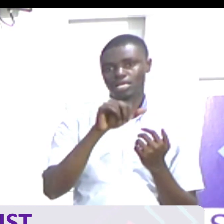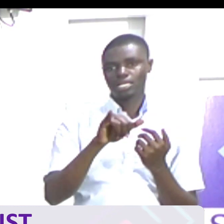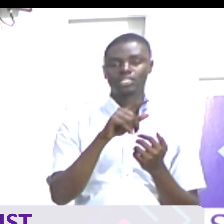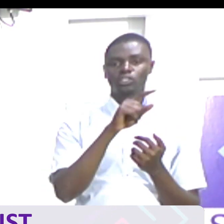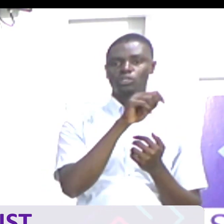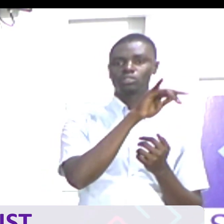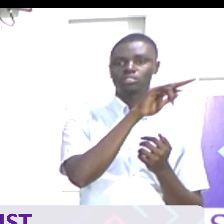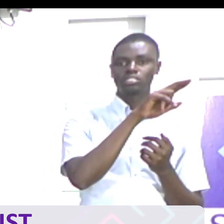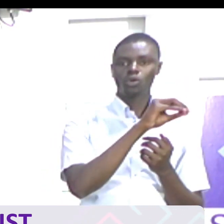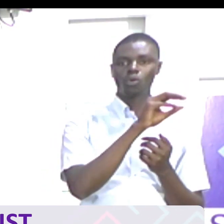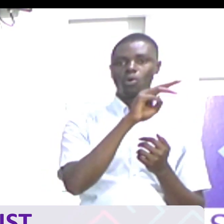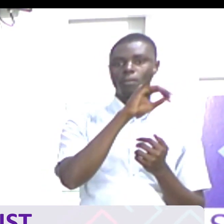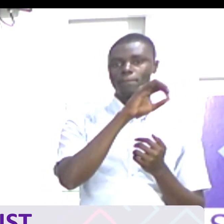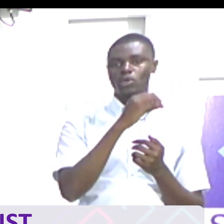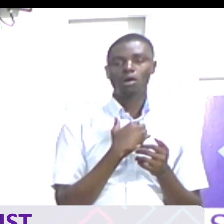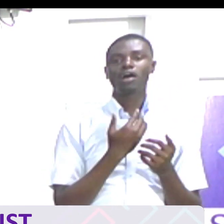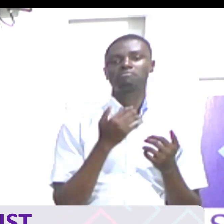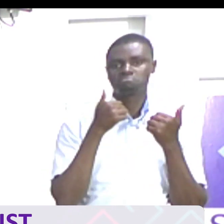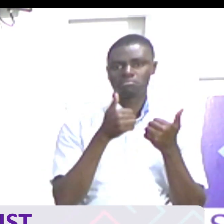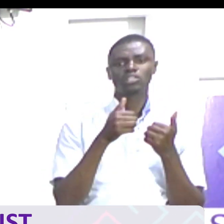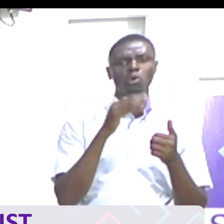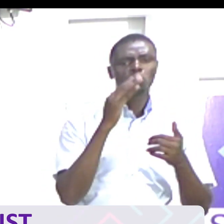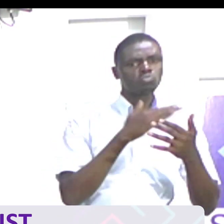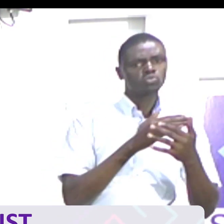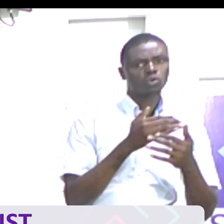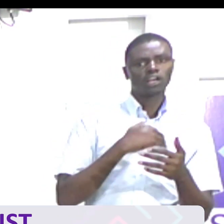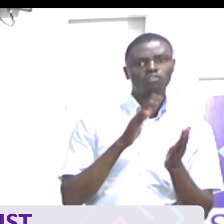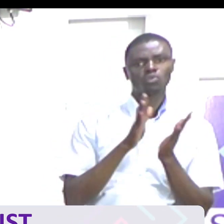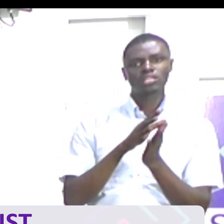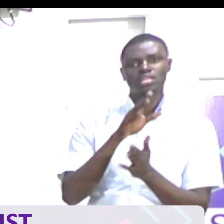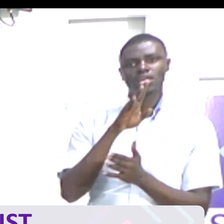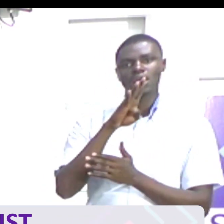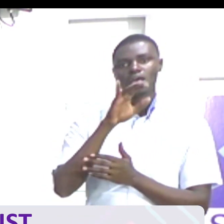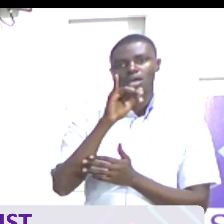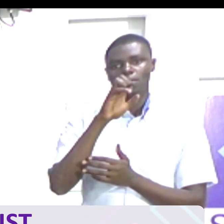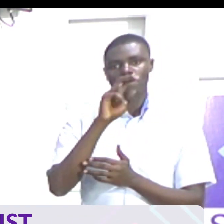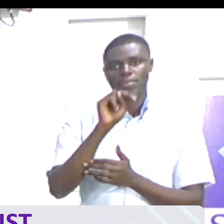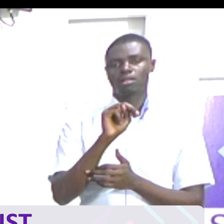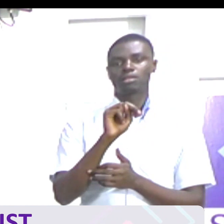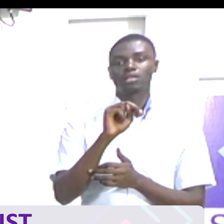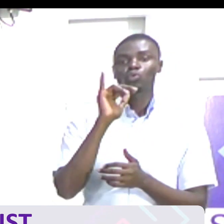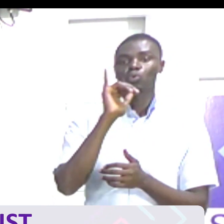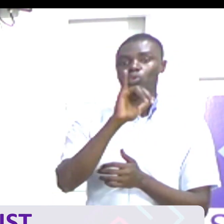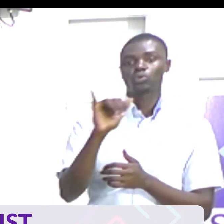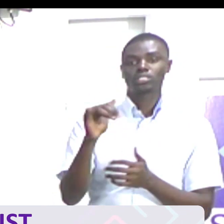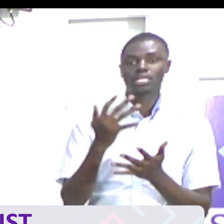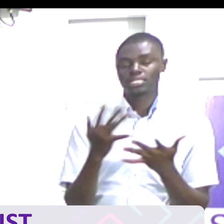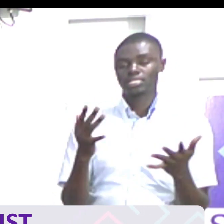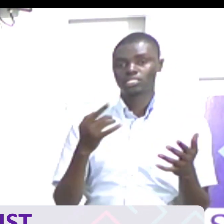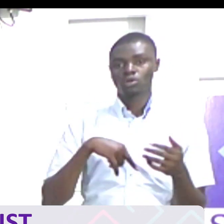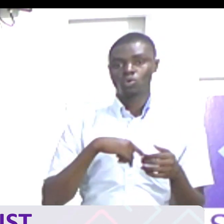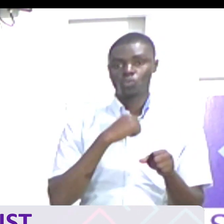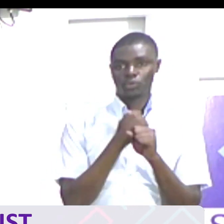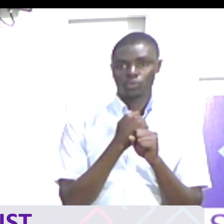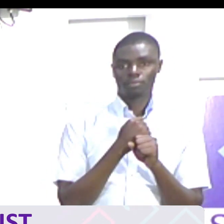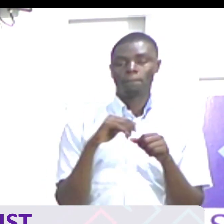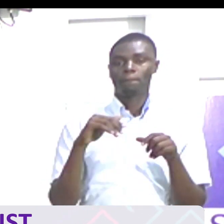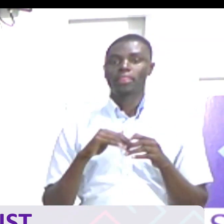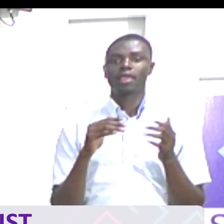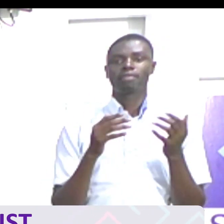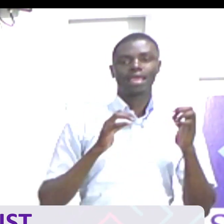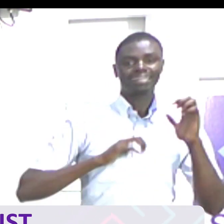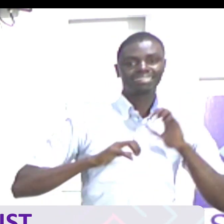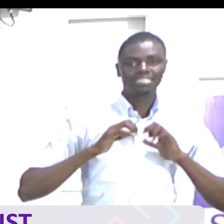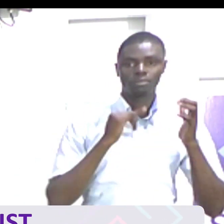doing really well. Ndio. Sasa kuna ngoma na BN. Ngoma safi sana. Au sio? So this is the kind of thing we're doing. Hata kama in the